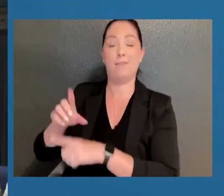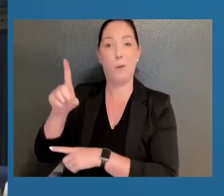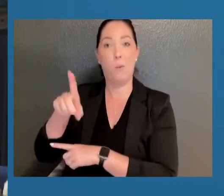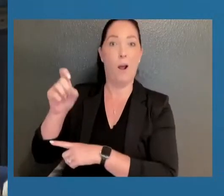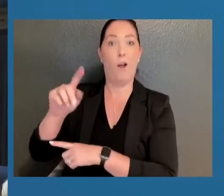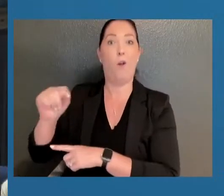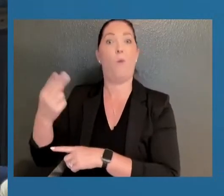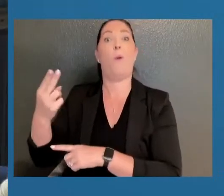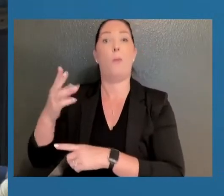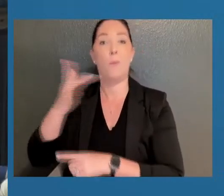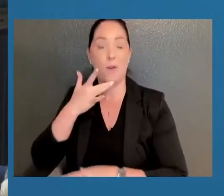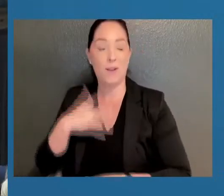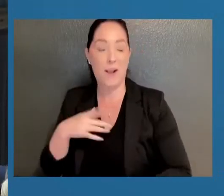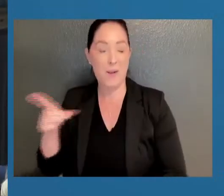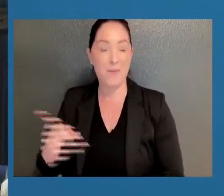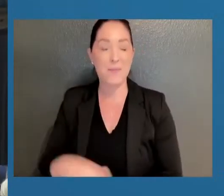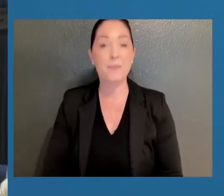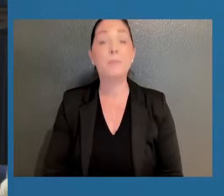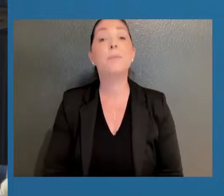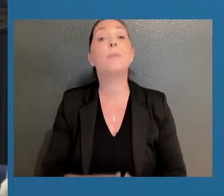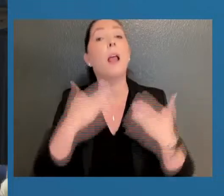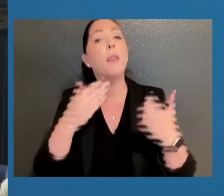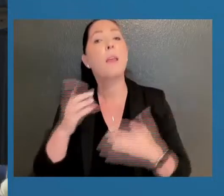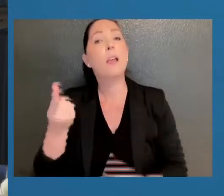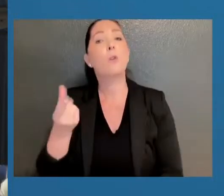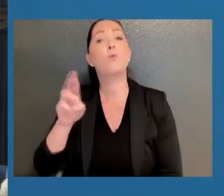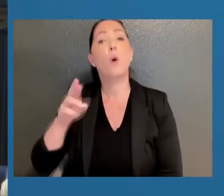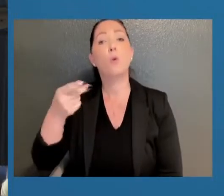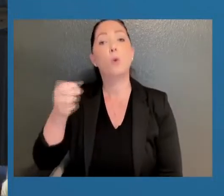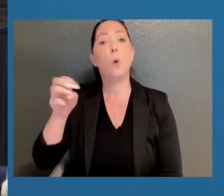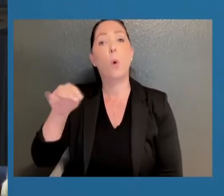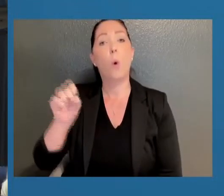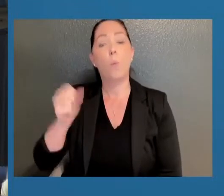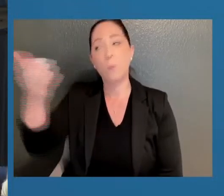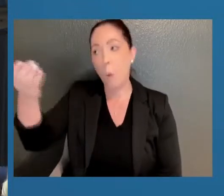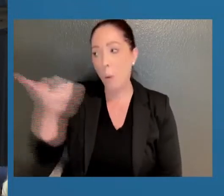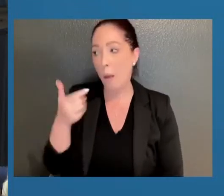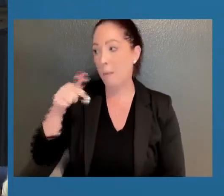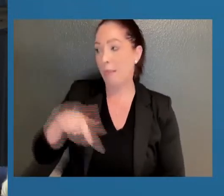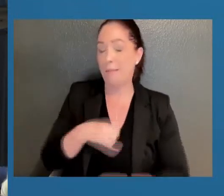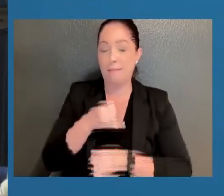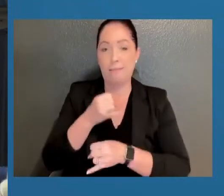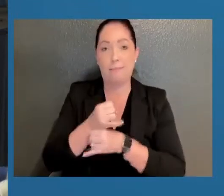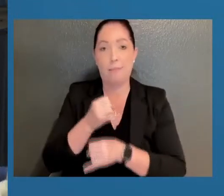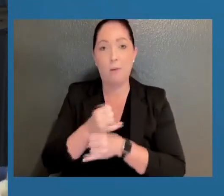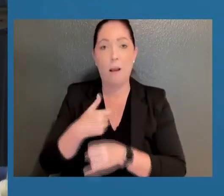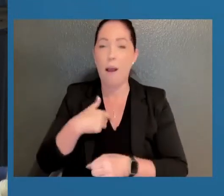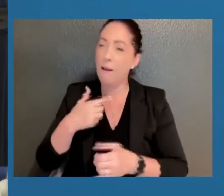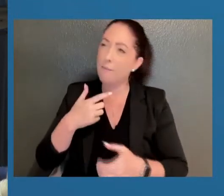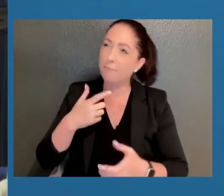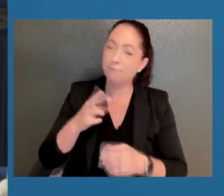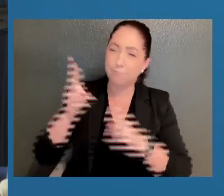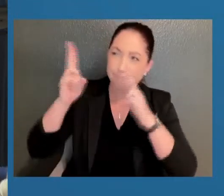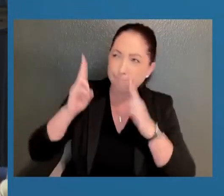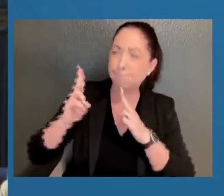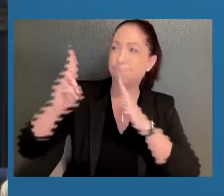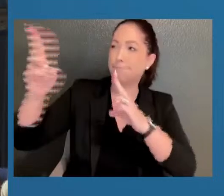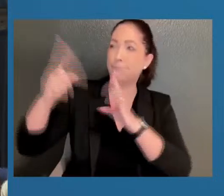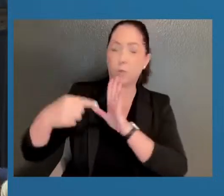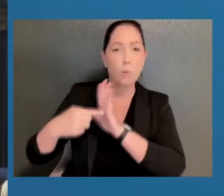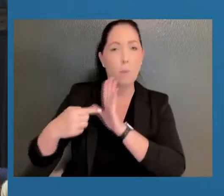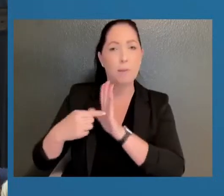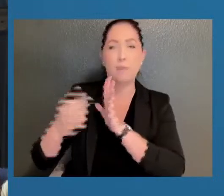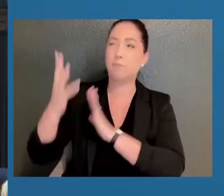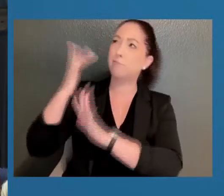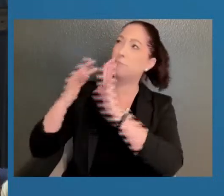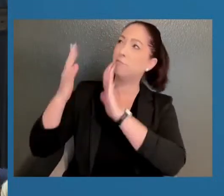of all, I want to thank Dr. Holmes for welcoming us to an institution that I was honored to represent as a member of Congress just